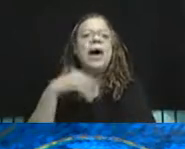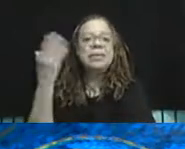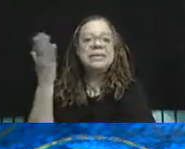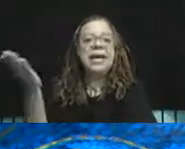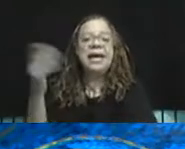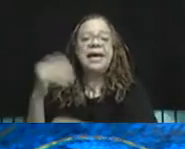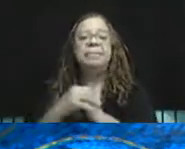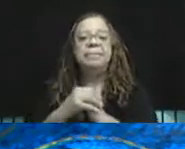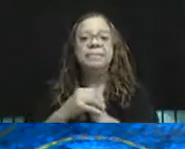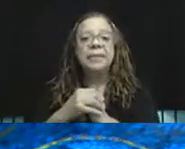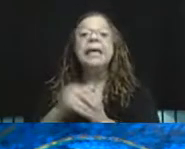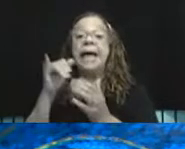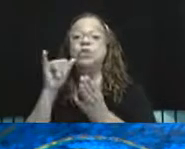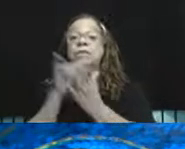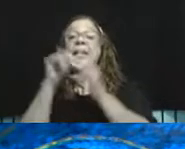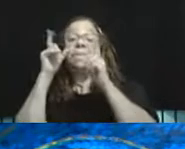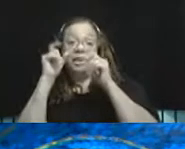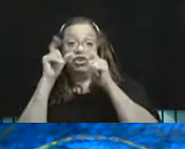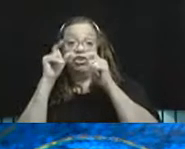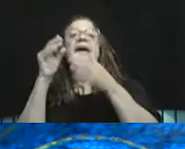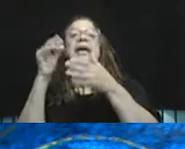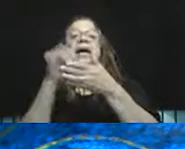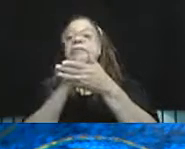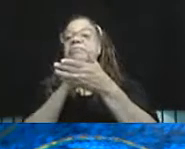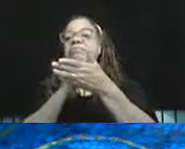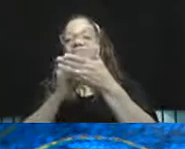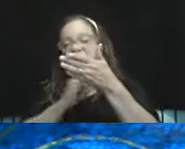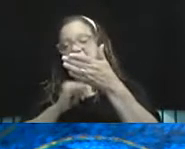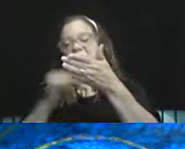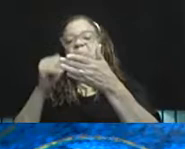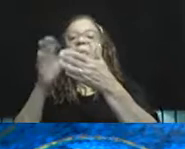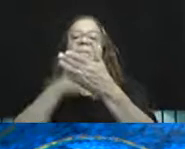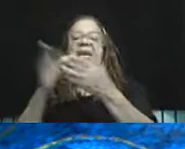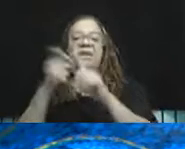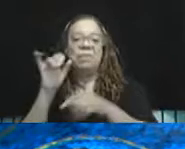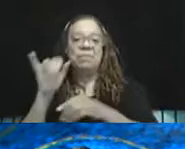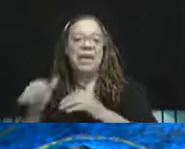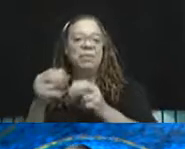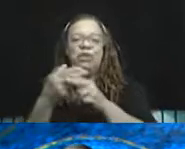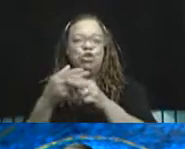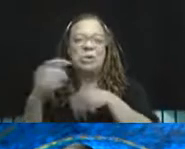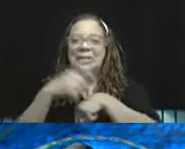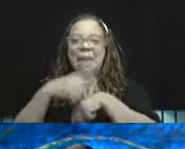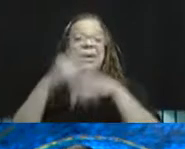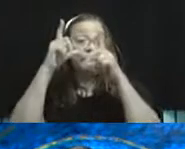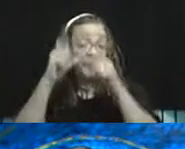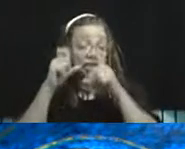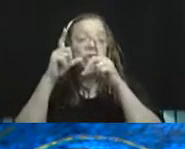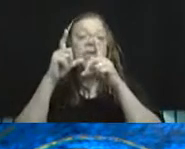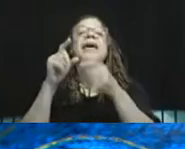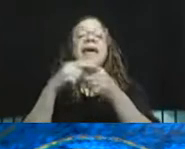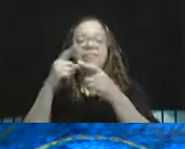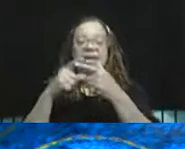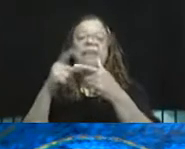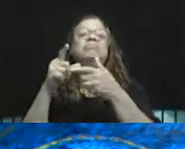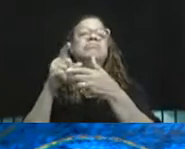took that photo and I painted from it because that was just like a very short window that it was like that. Yeah,